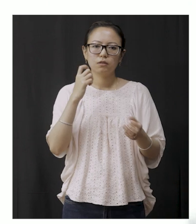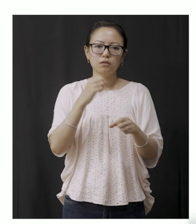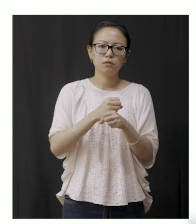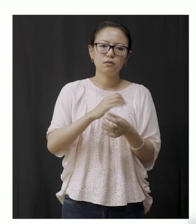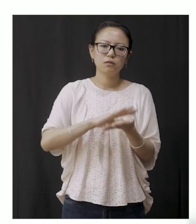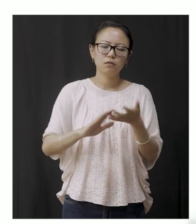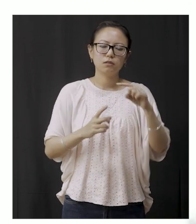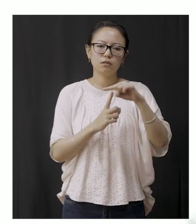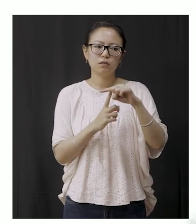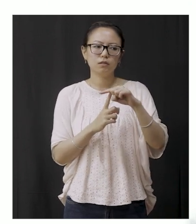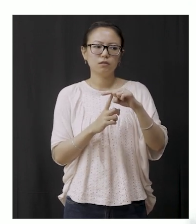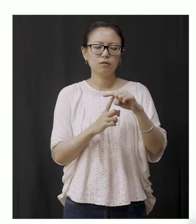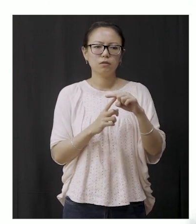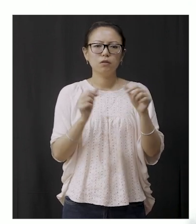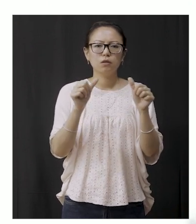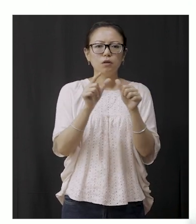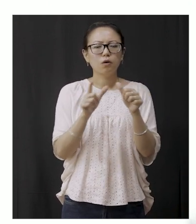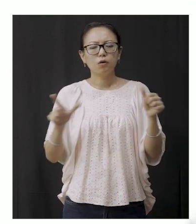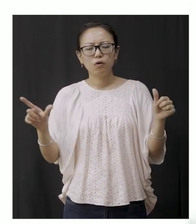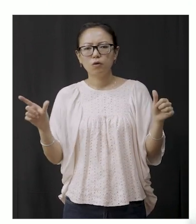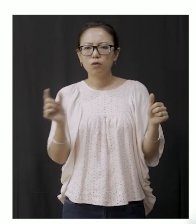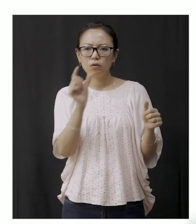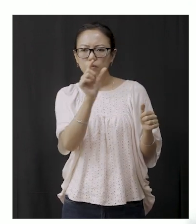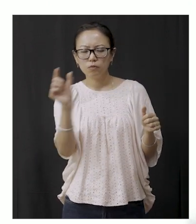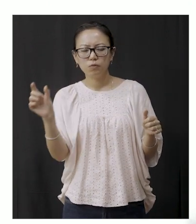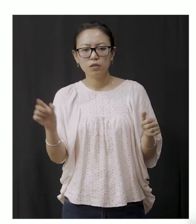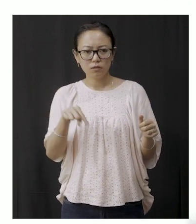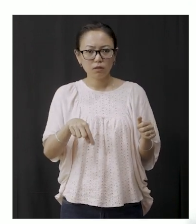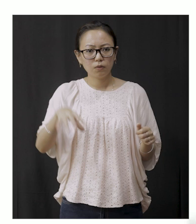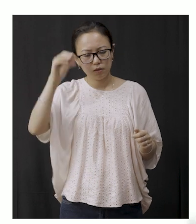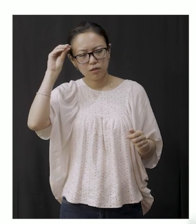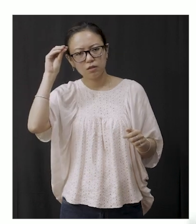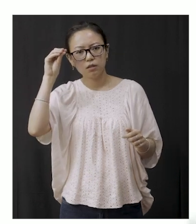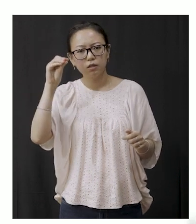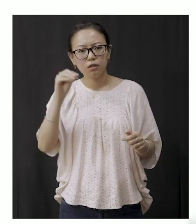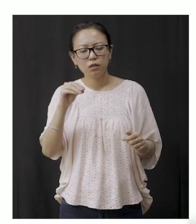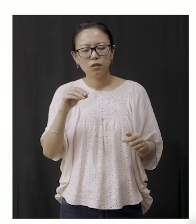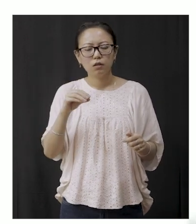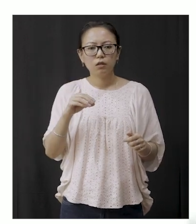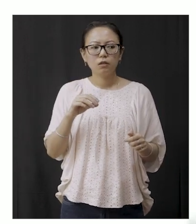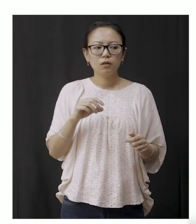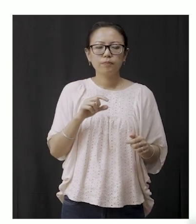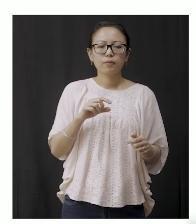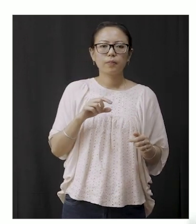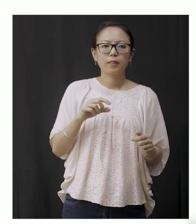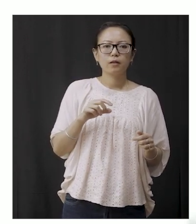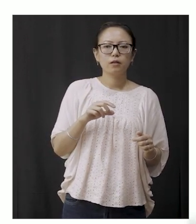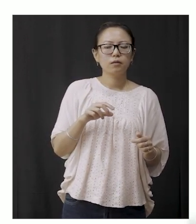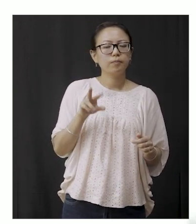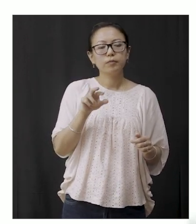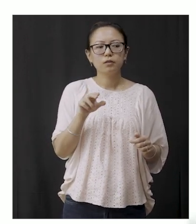right? Sky, cry, buy, shy. It sounds similar. Though they have different meanings, it